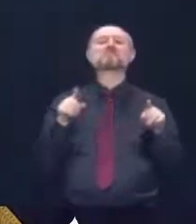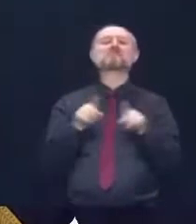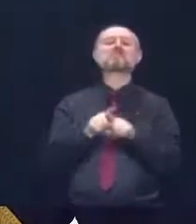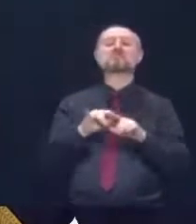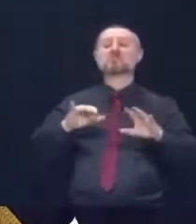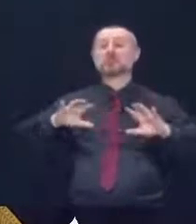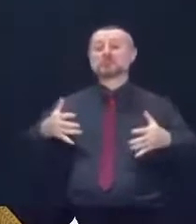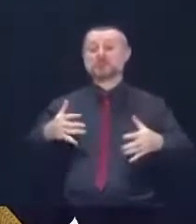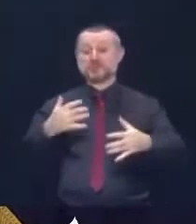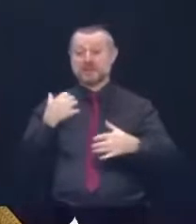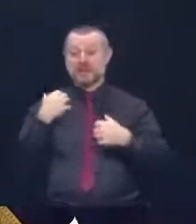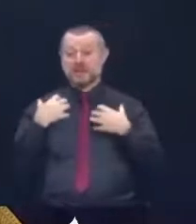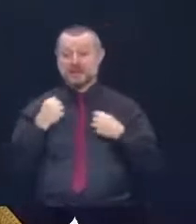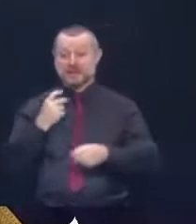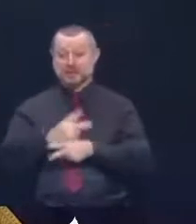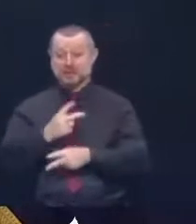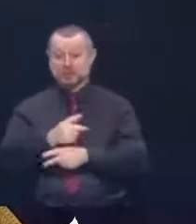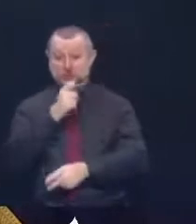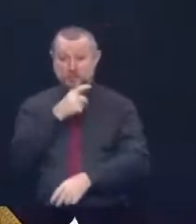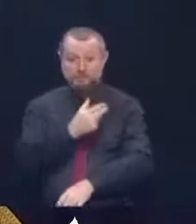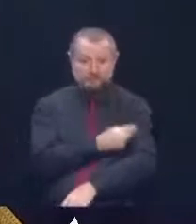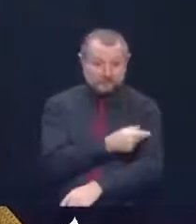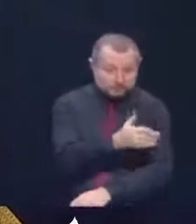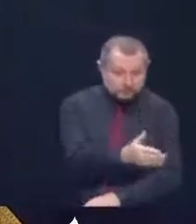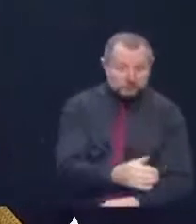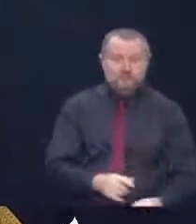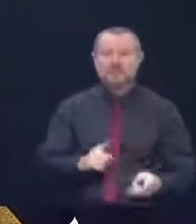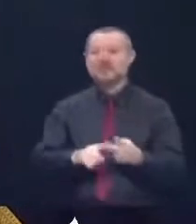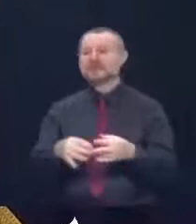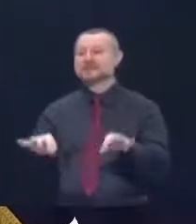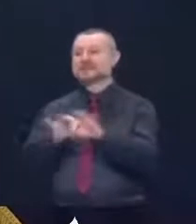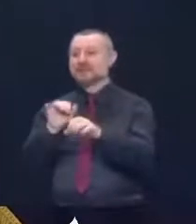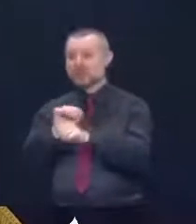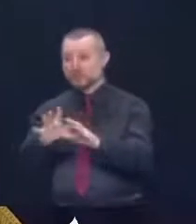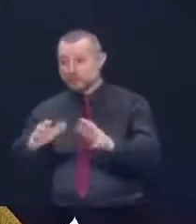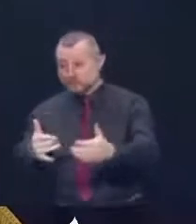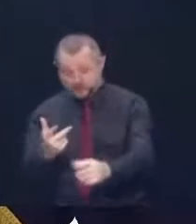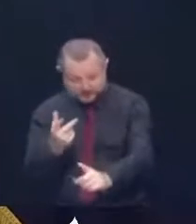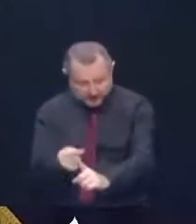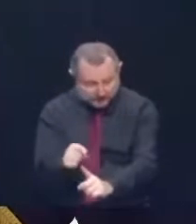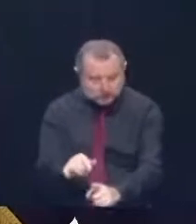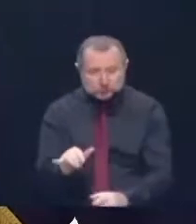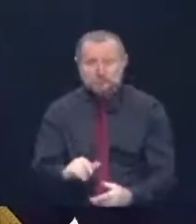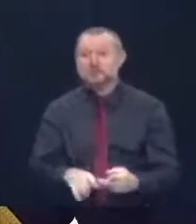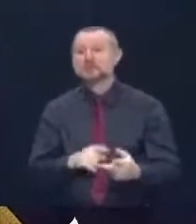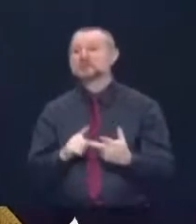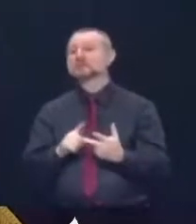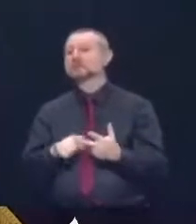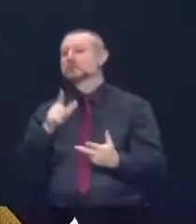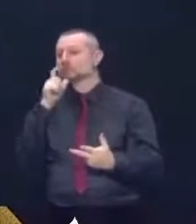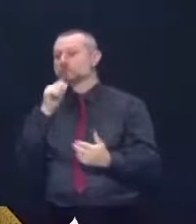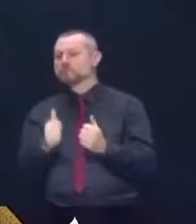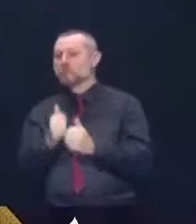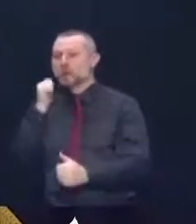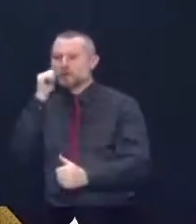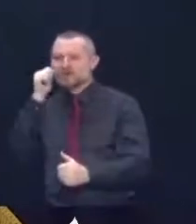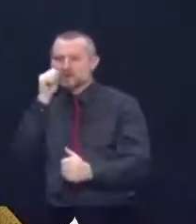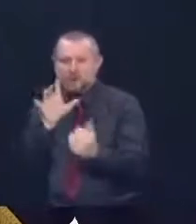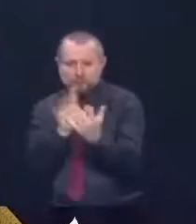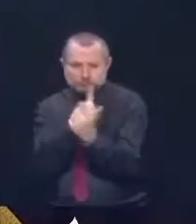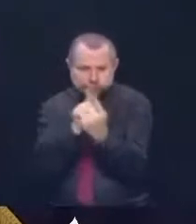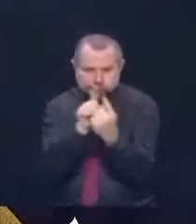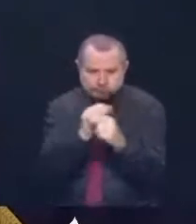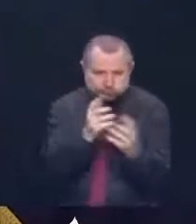healthcare workers and essential workers, you're doing people who are coming in contact